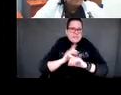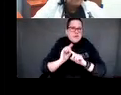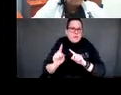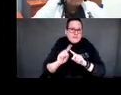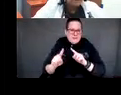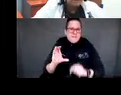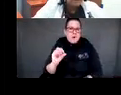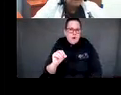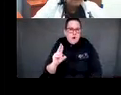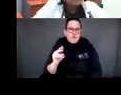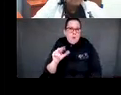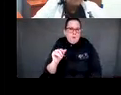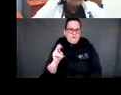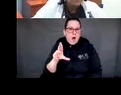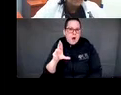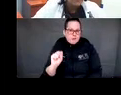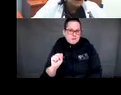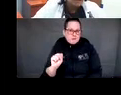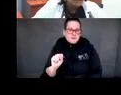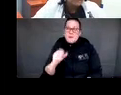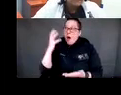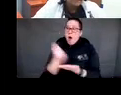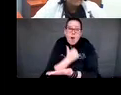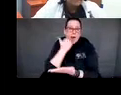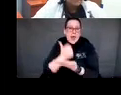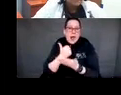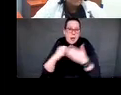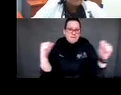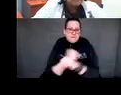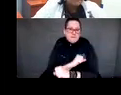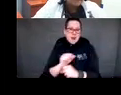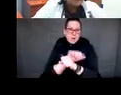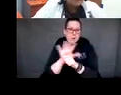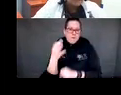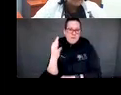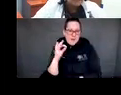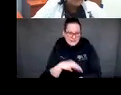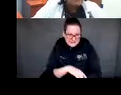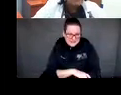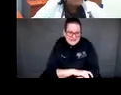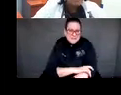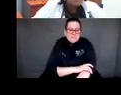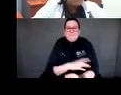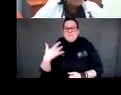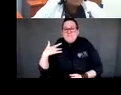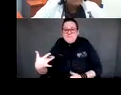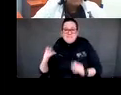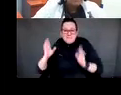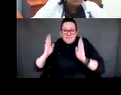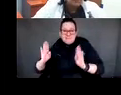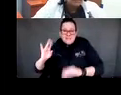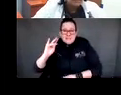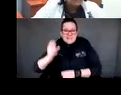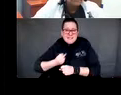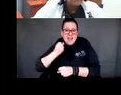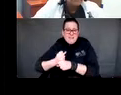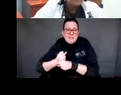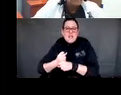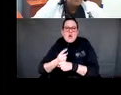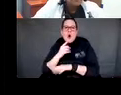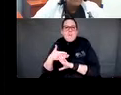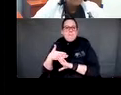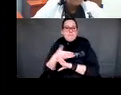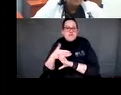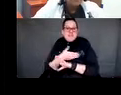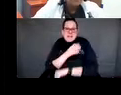has been leveraged to speed up this process. Typically, the first 7 years of vaccine development is in this preclinical phase